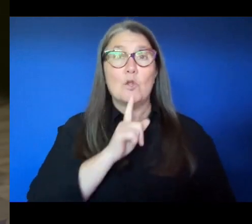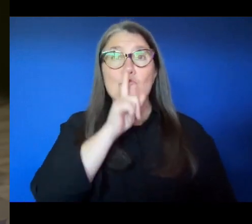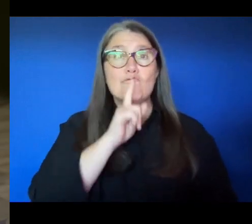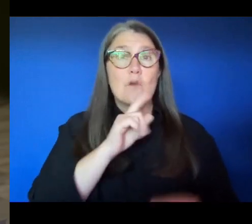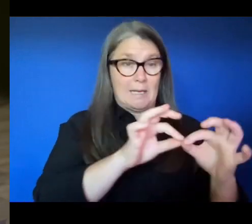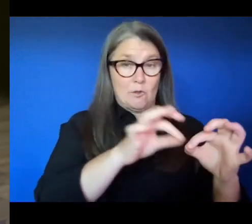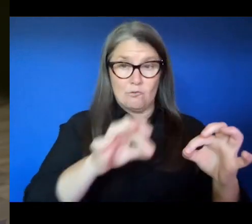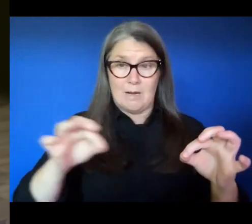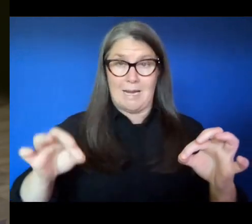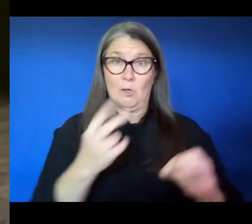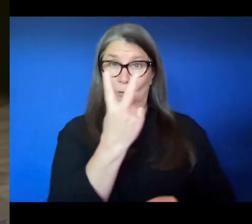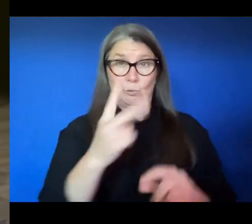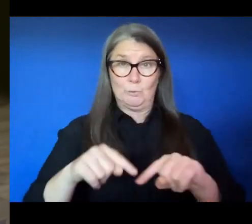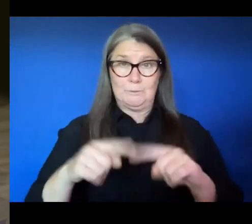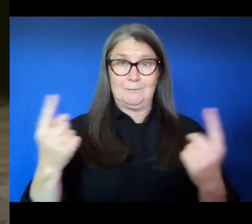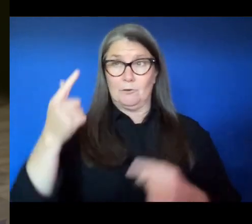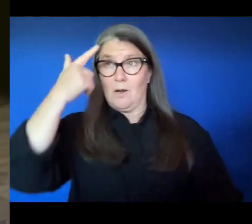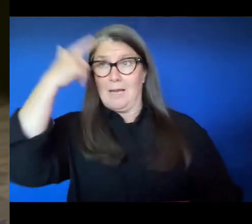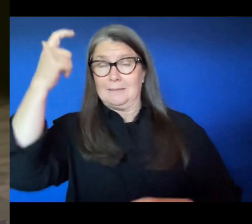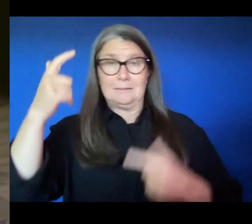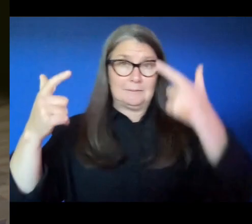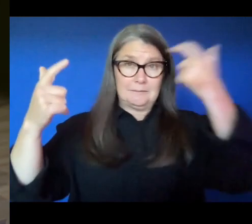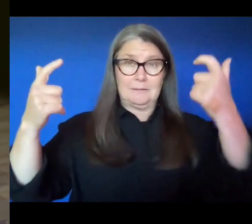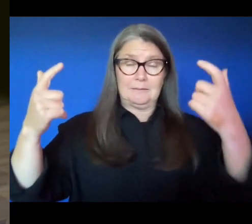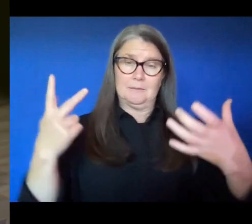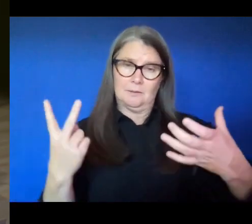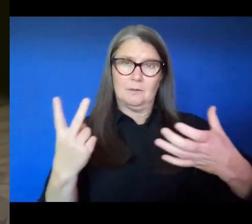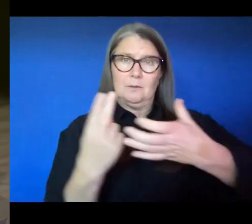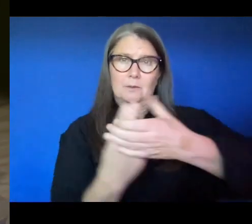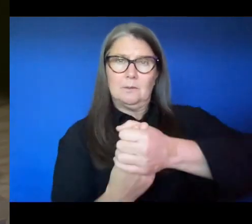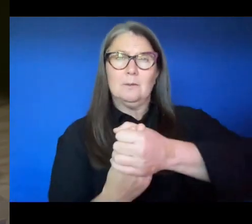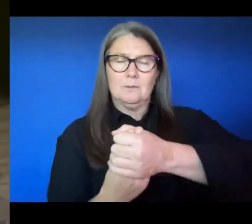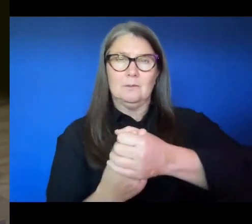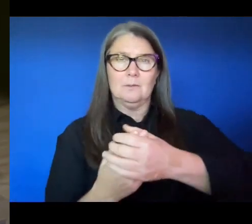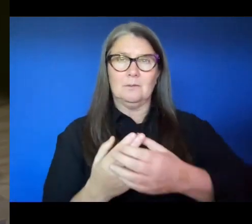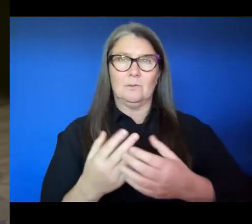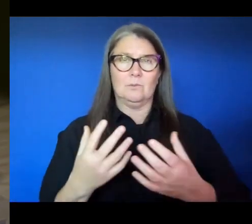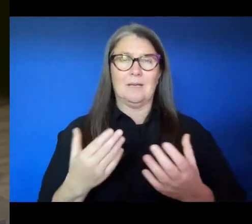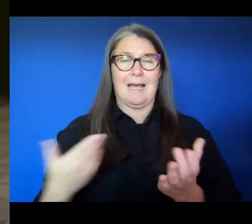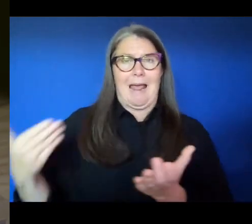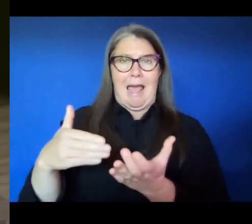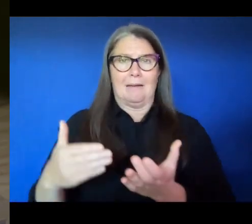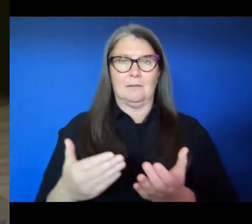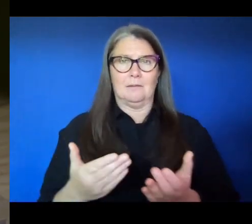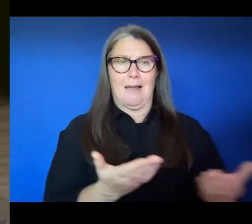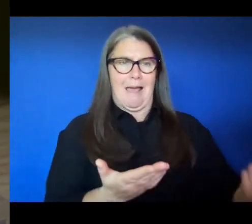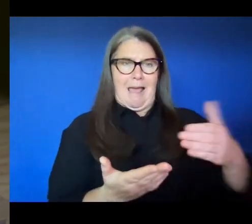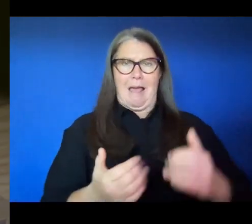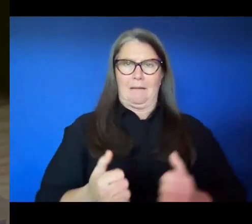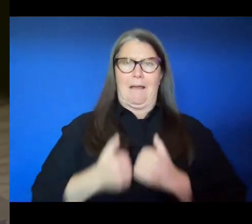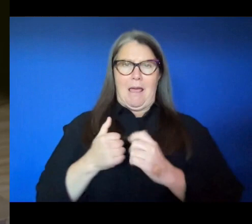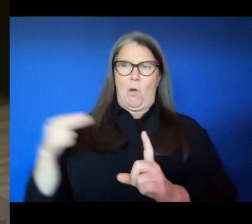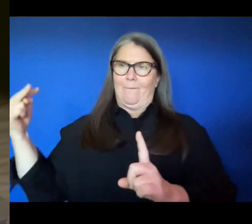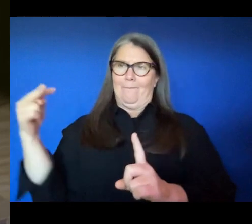with each other, particularly given our different subject positions. Yeah. Thank you. And